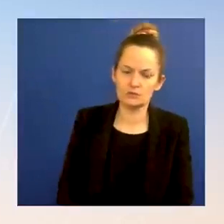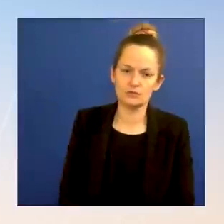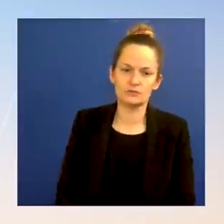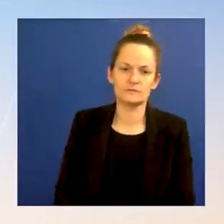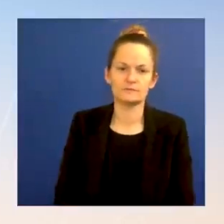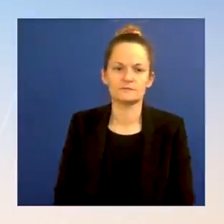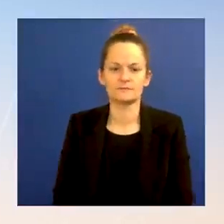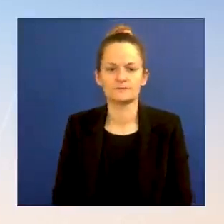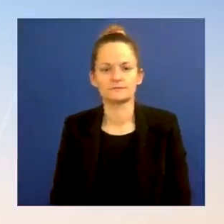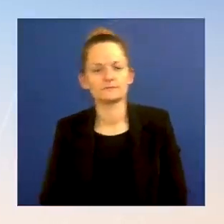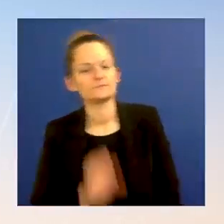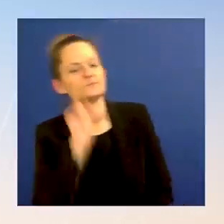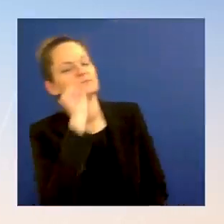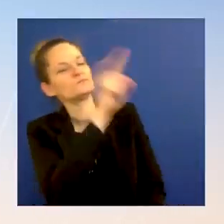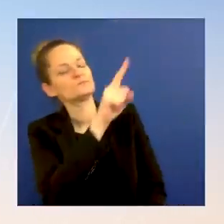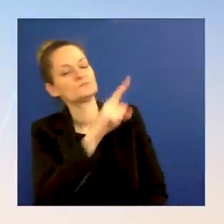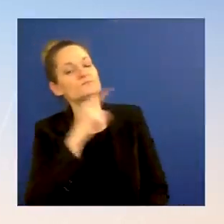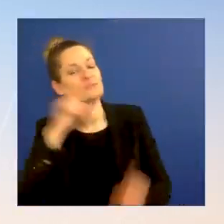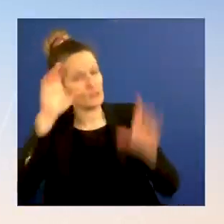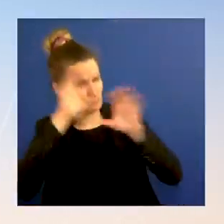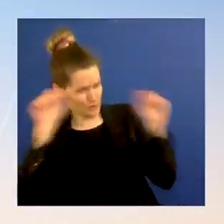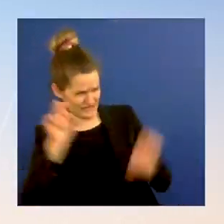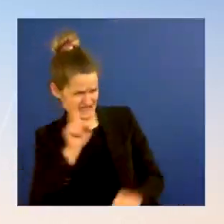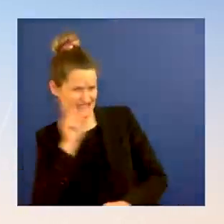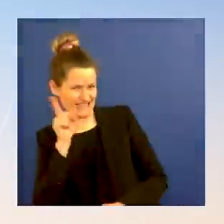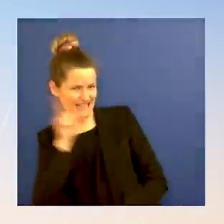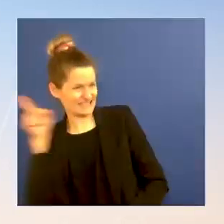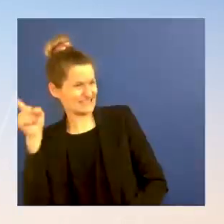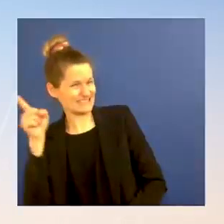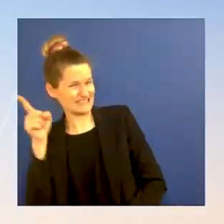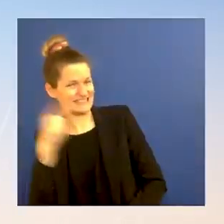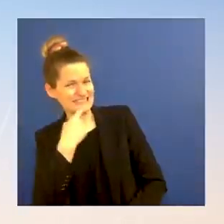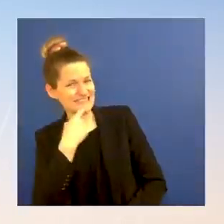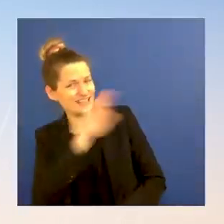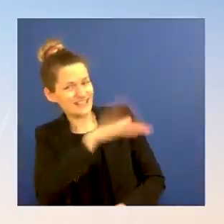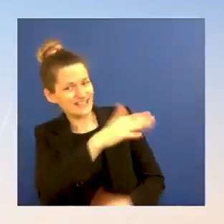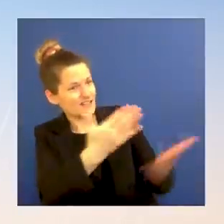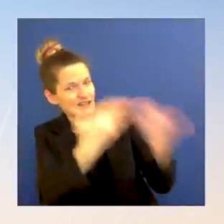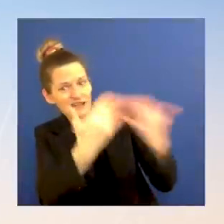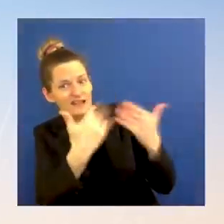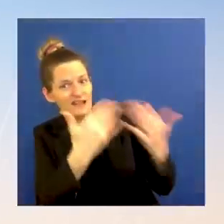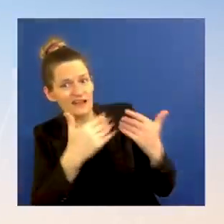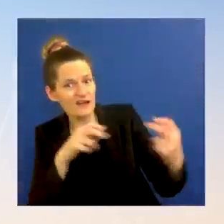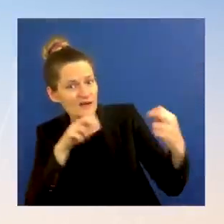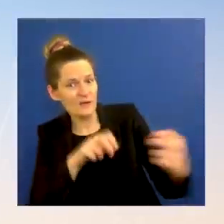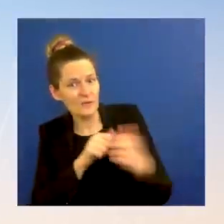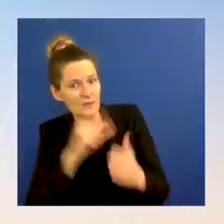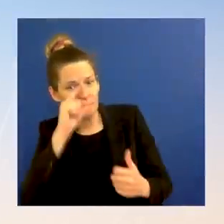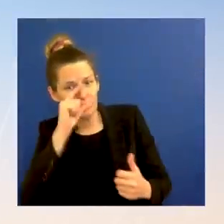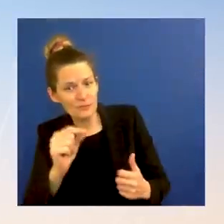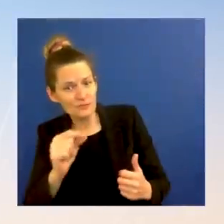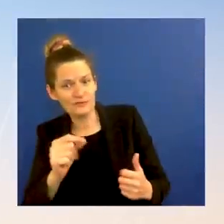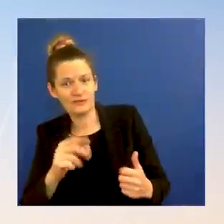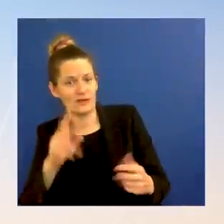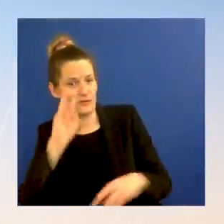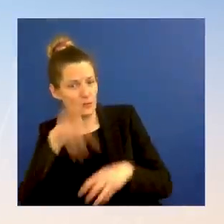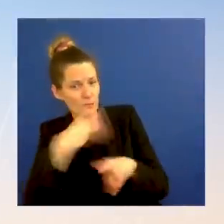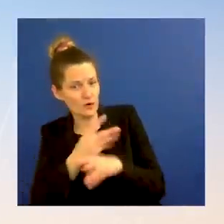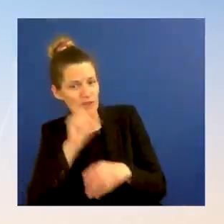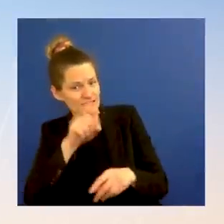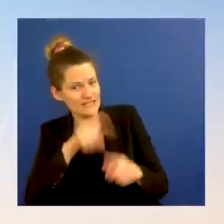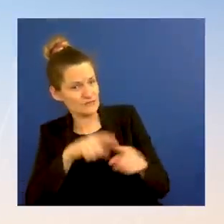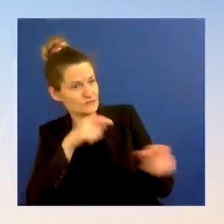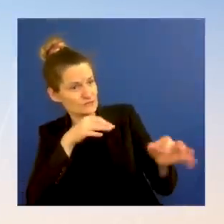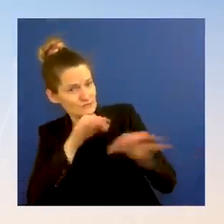reiterated his interest in talking to Putin. He said he needs to talk to Putin, the world needs to talk to Putin. There is no other way to stop the war.